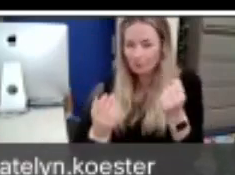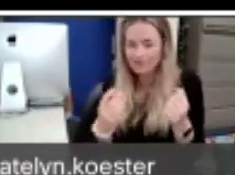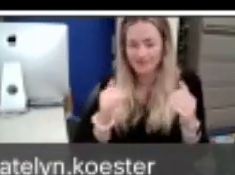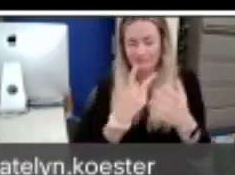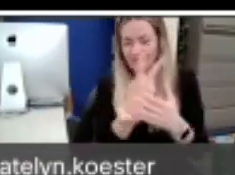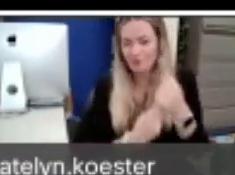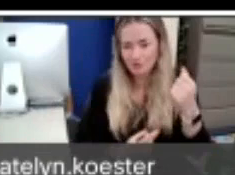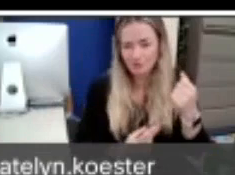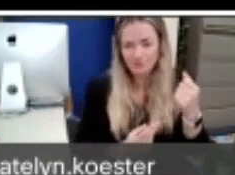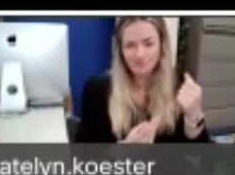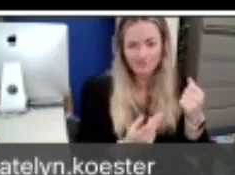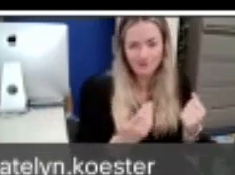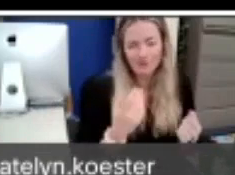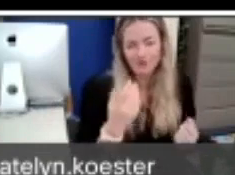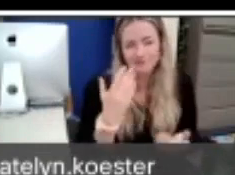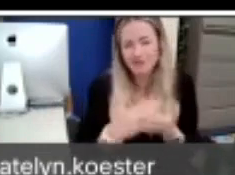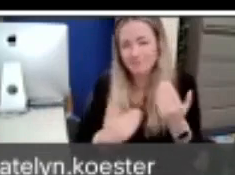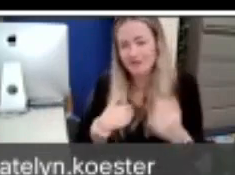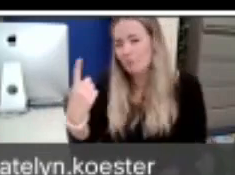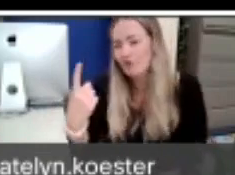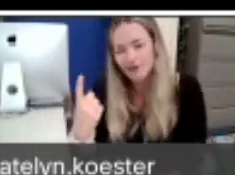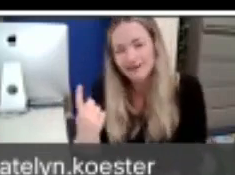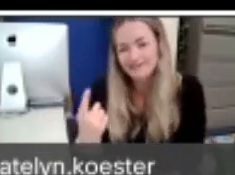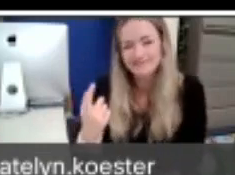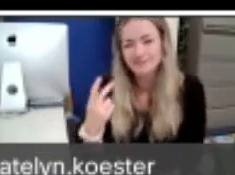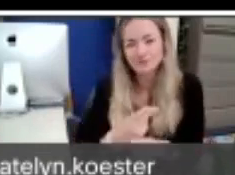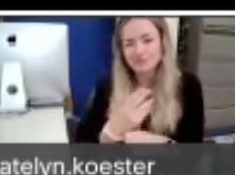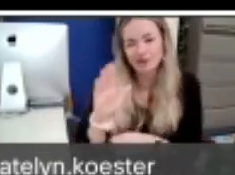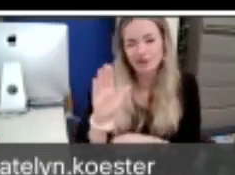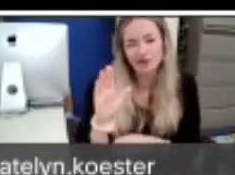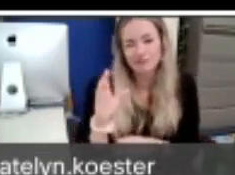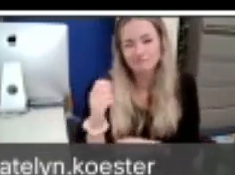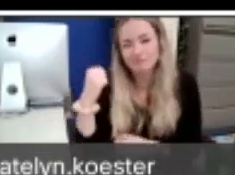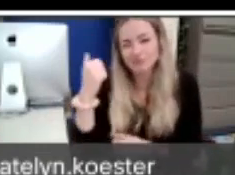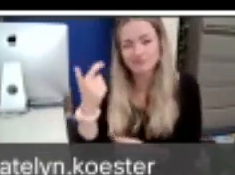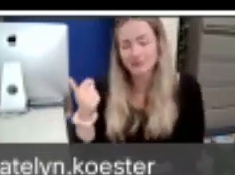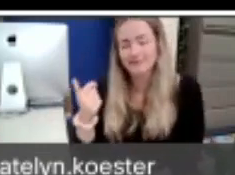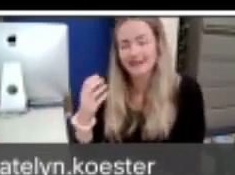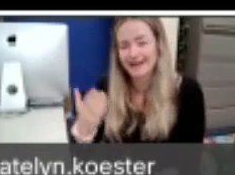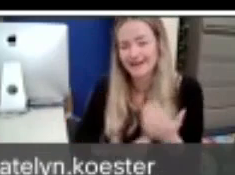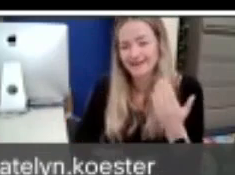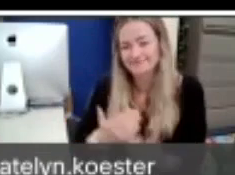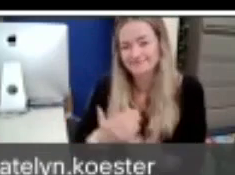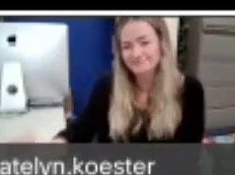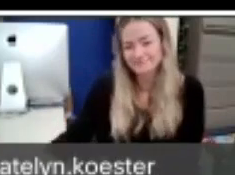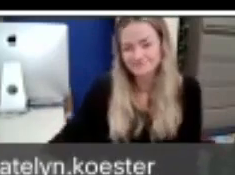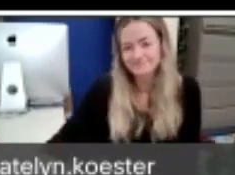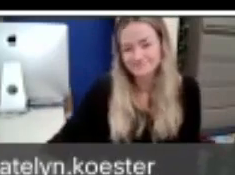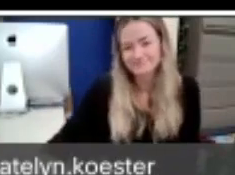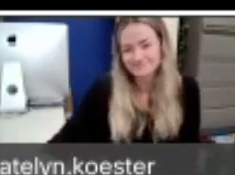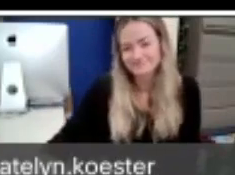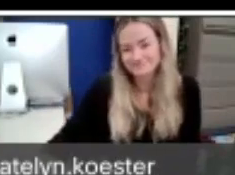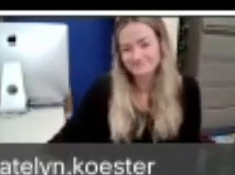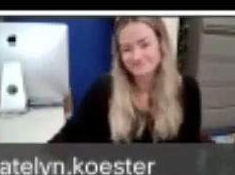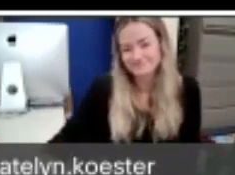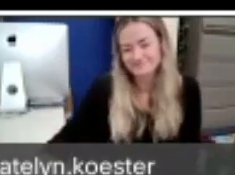Mm-hmm. Like, so there are some signs that use both hands. Some you only just use one hand.